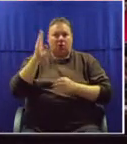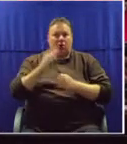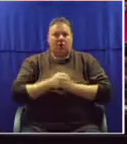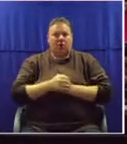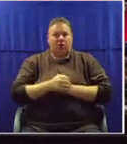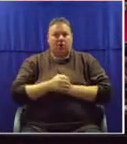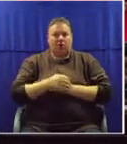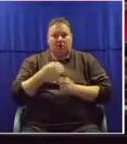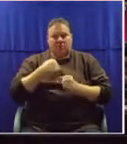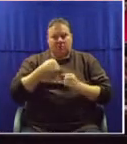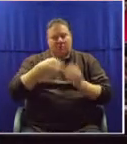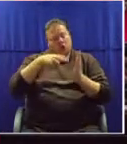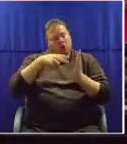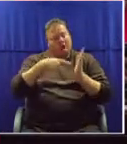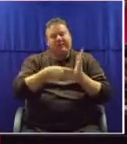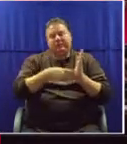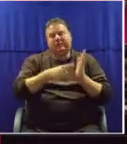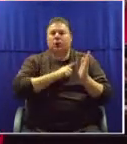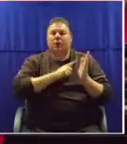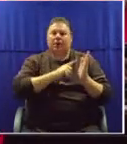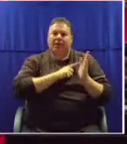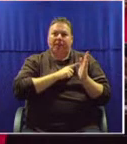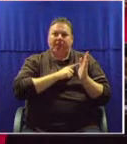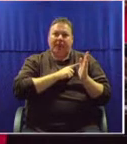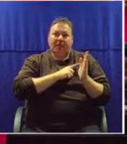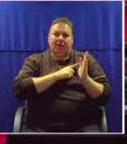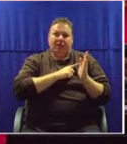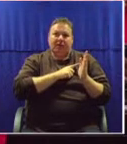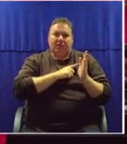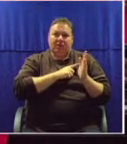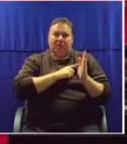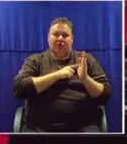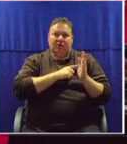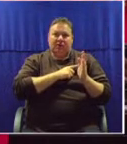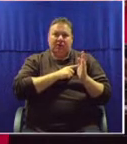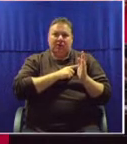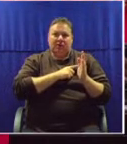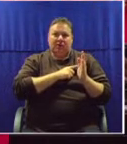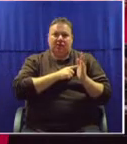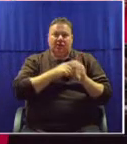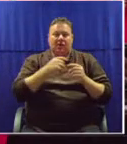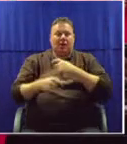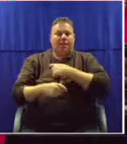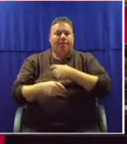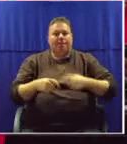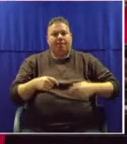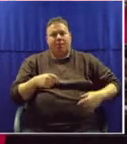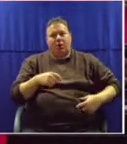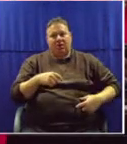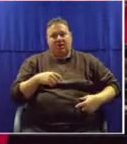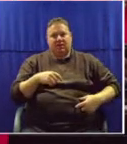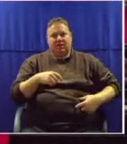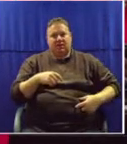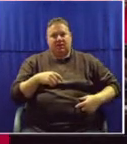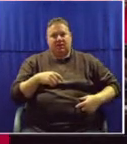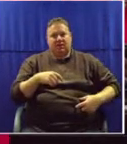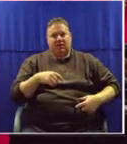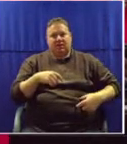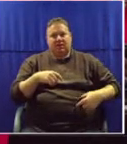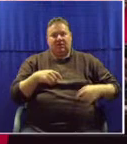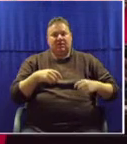I read this oath because the President of the Republic of South Africa has been charged with combating the Corrupt Activities